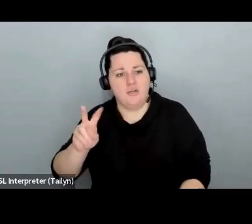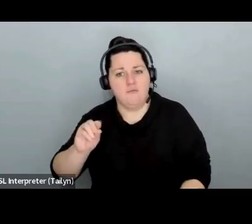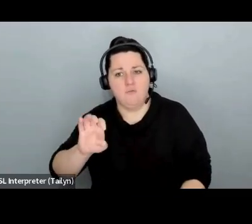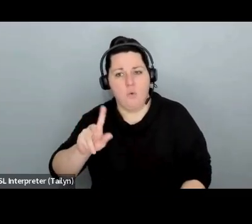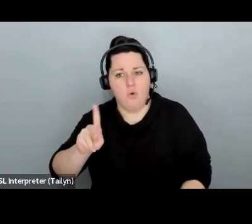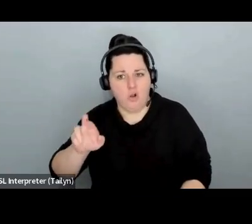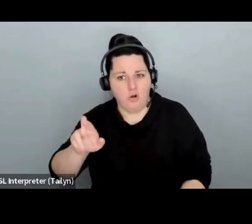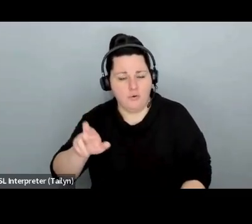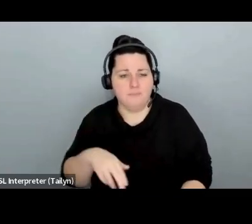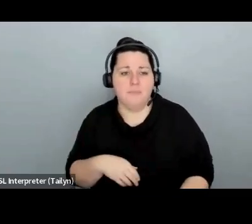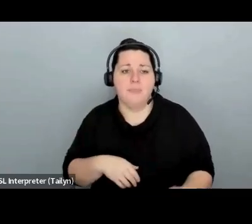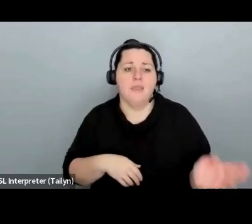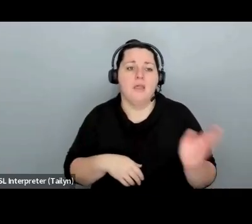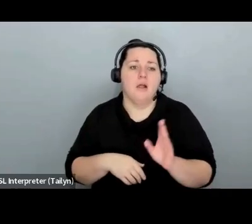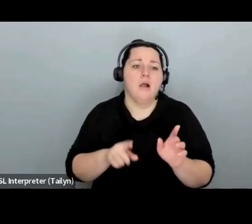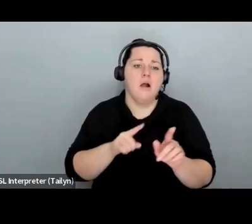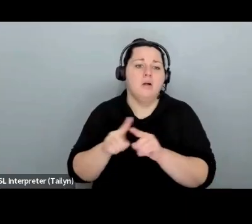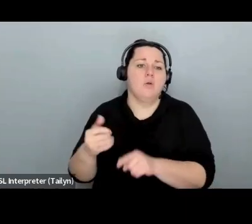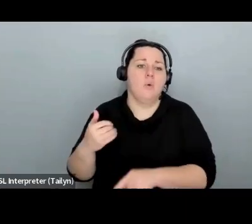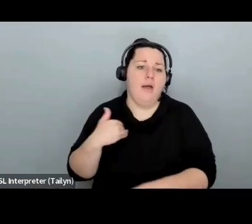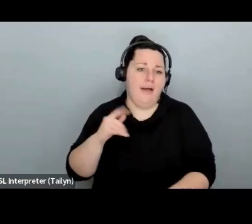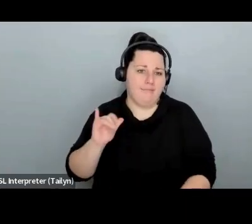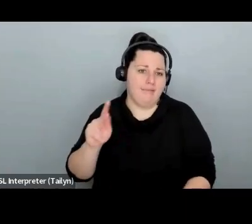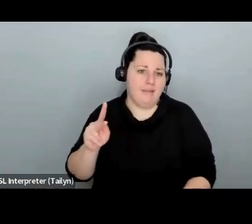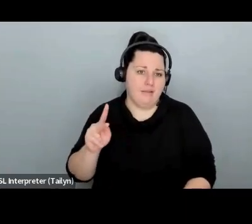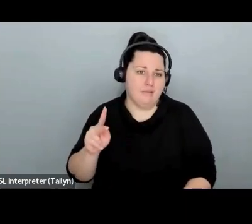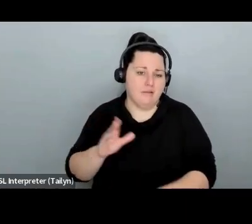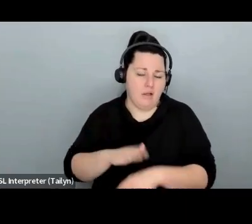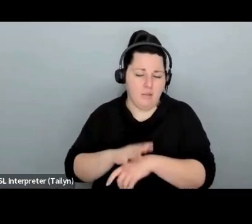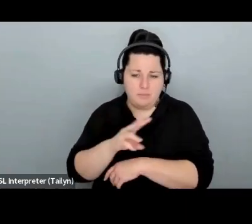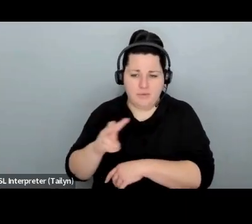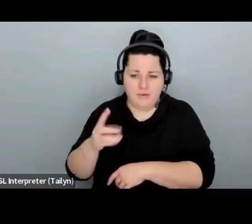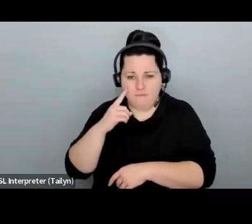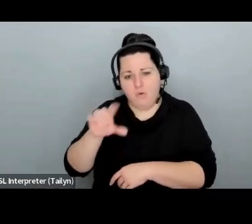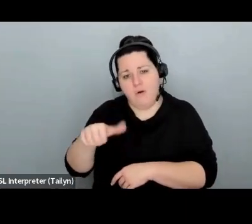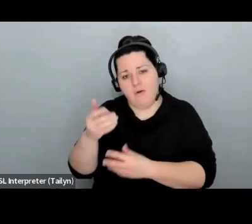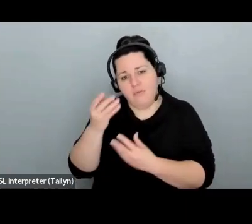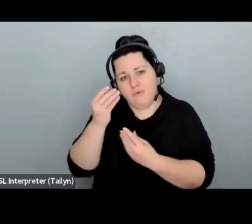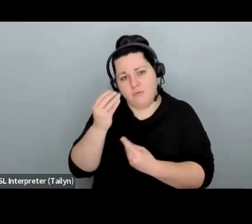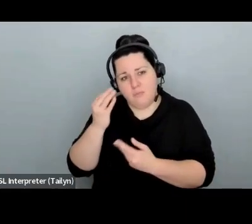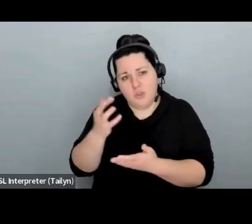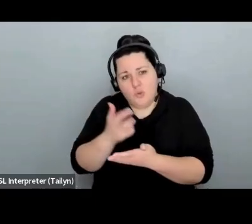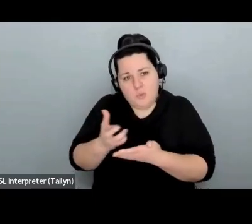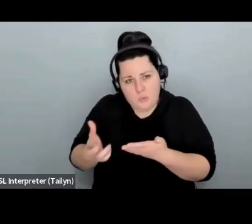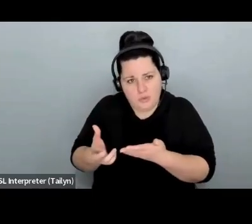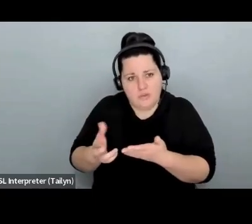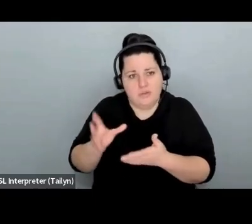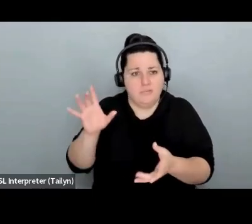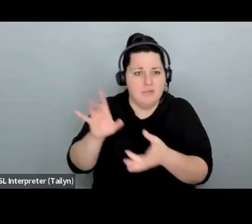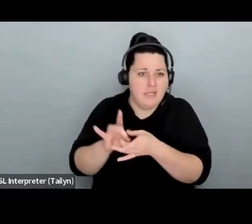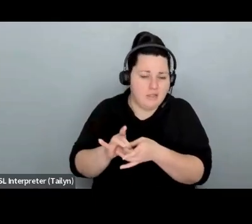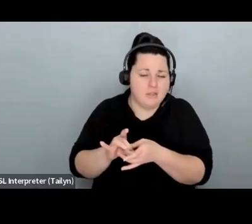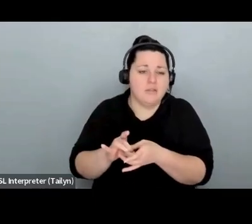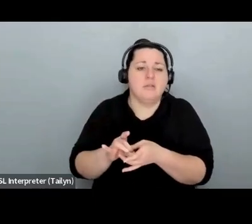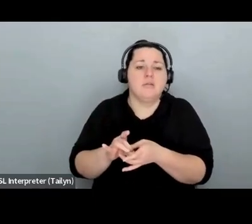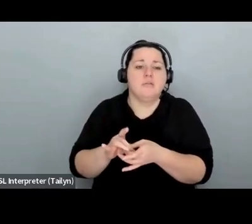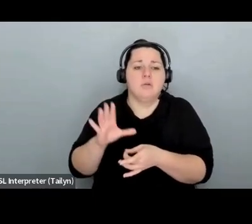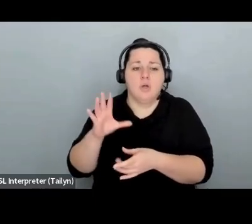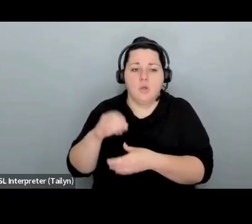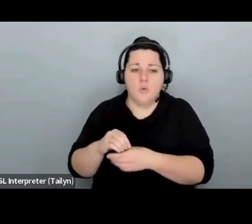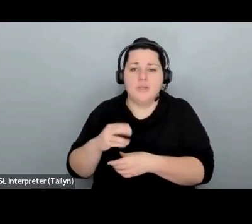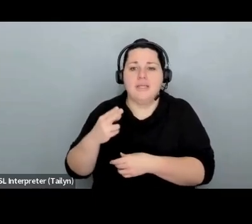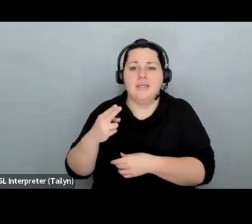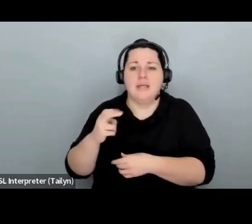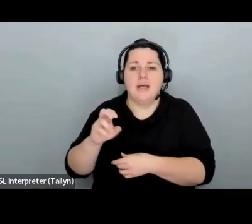that. And they also have links on their site to other information, resources, connections, including the Helen